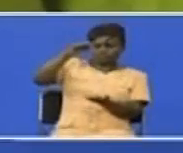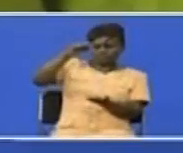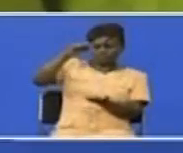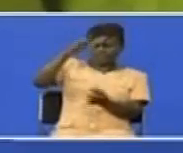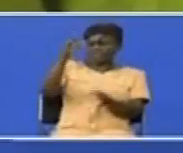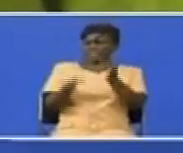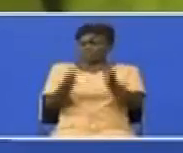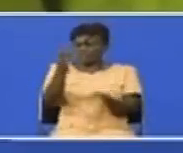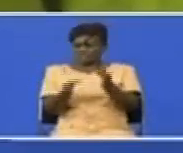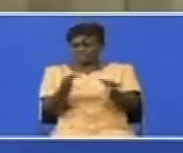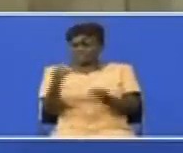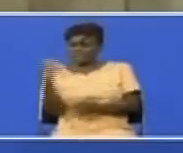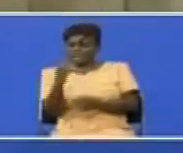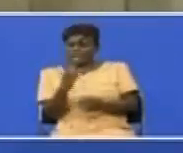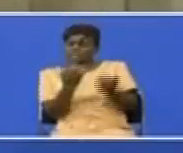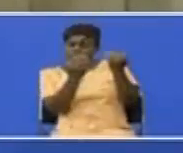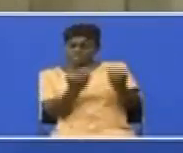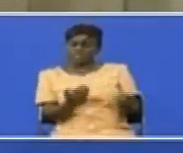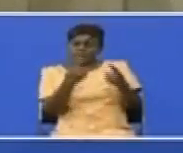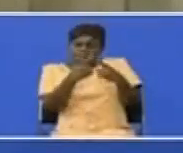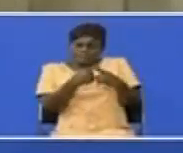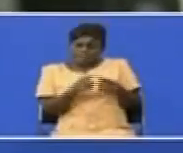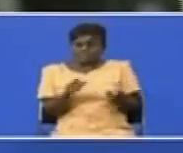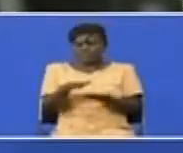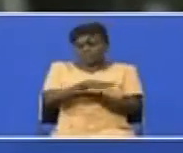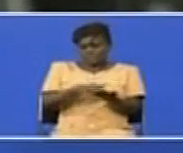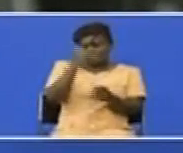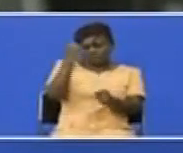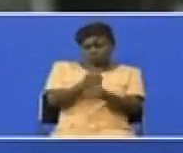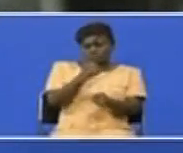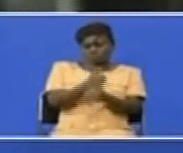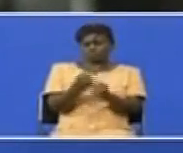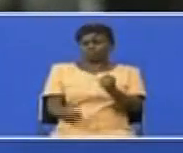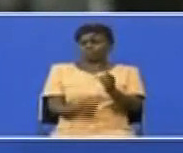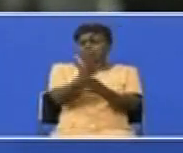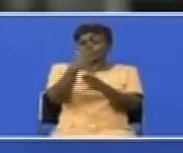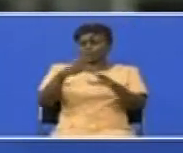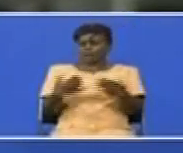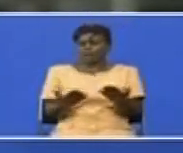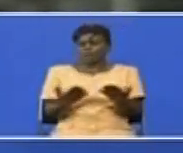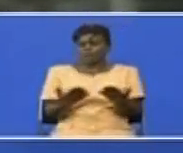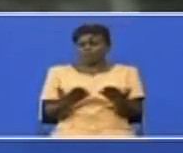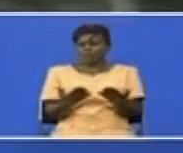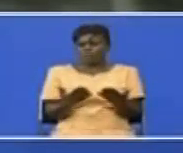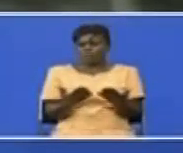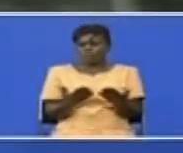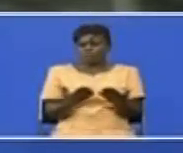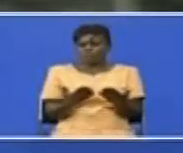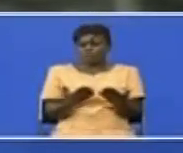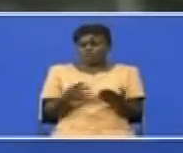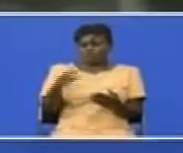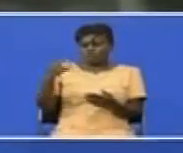it depends on the client's needs, but that's basically what we do, and they are produced out of an agro product